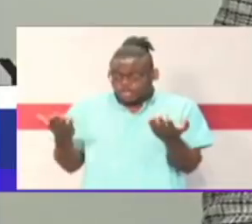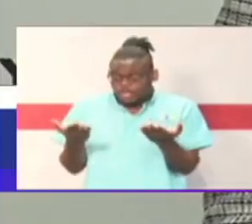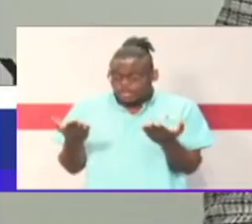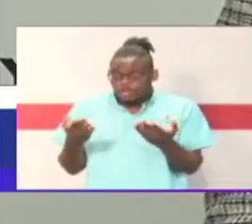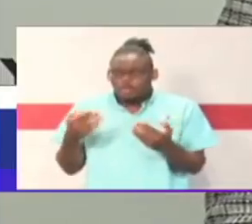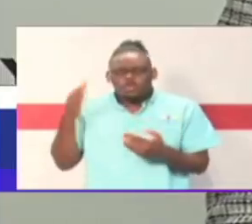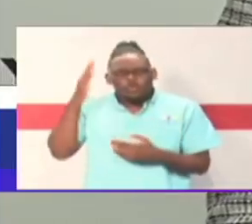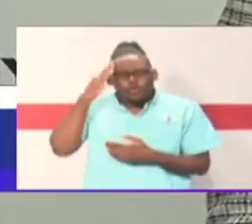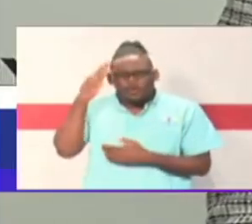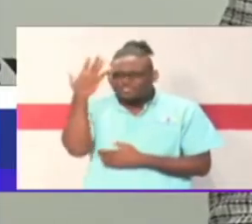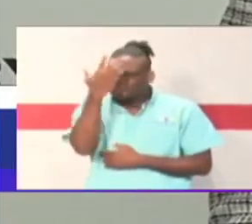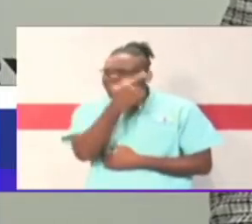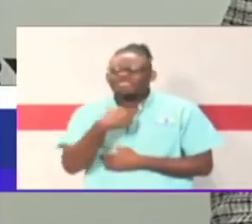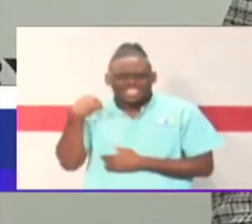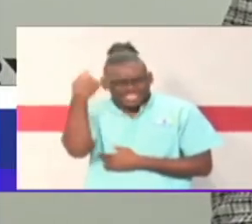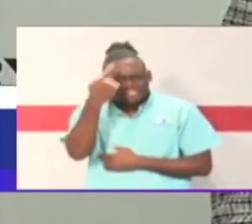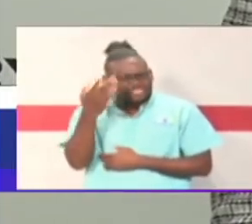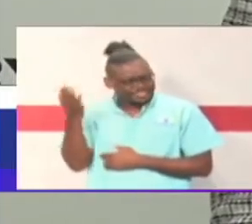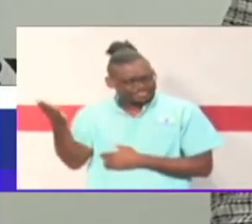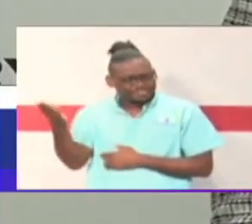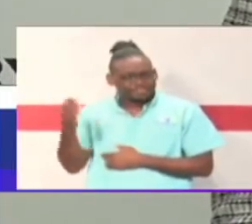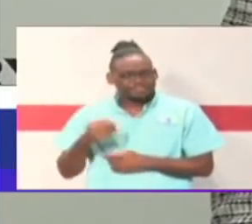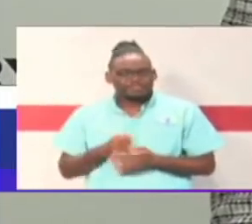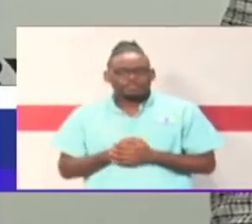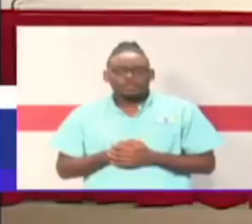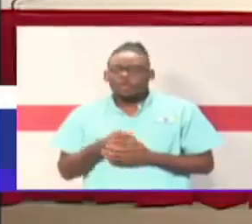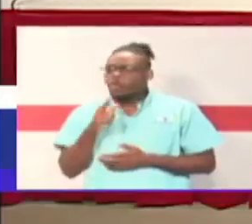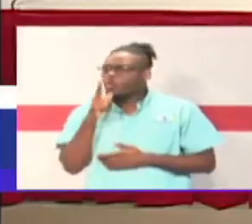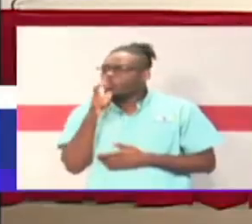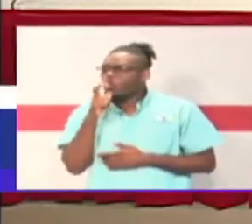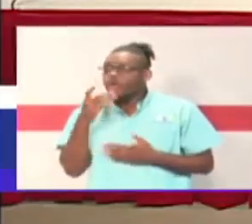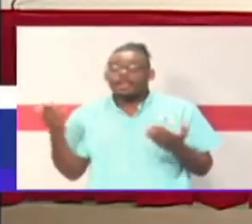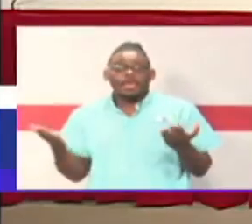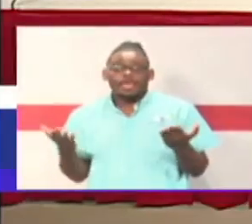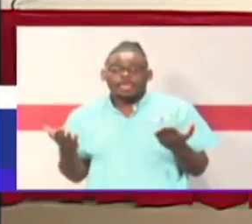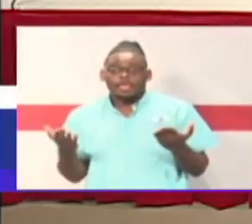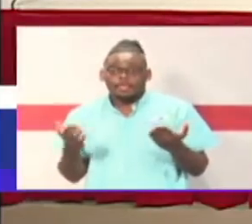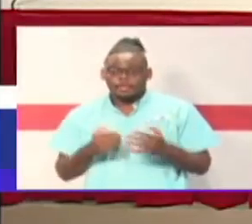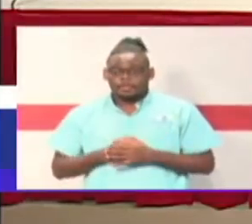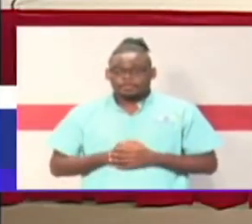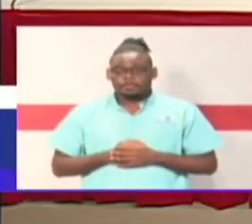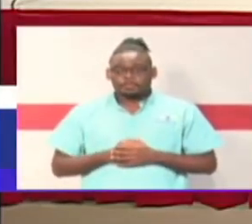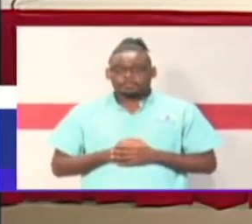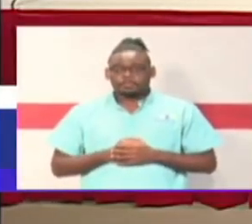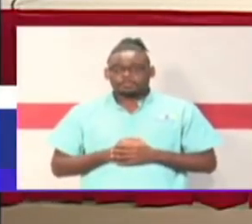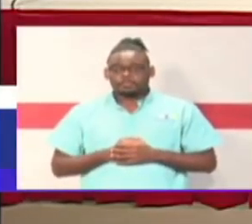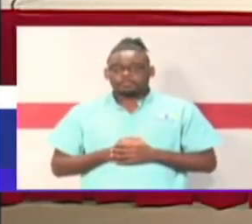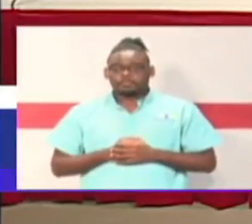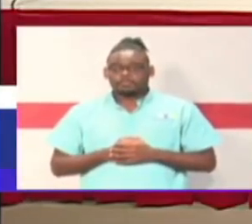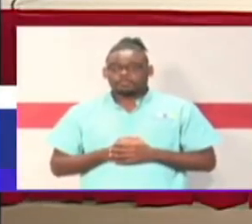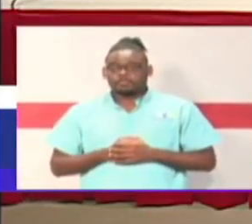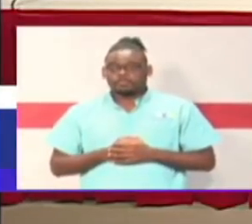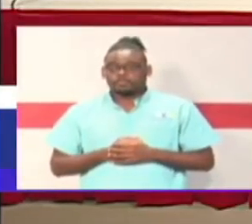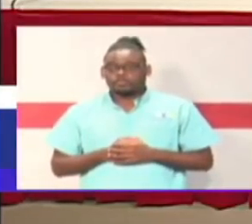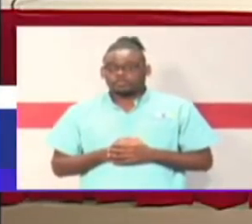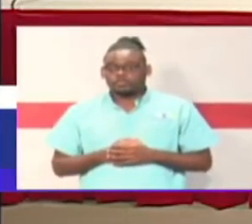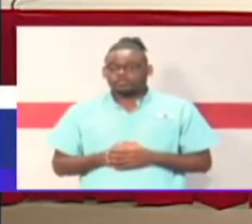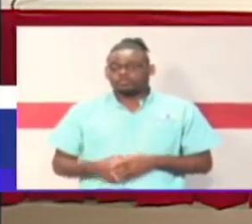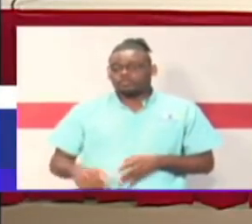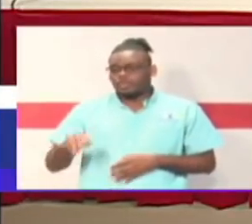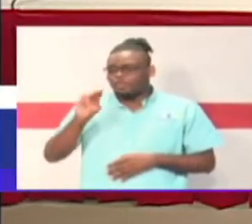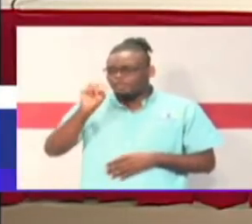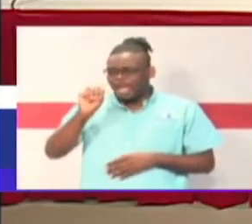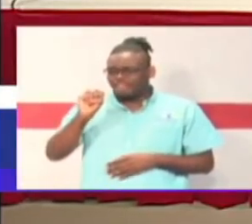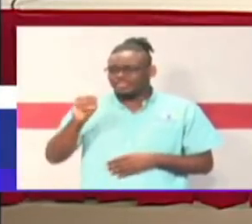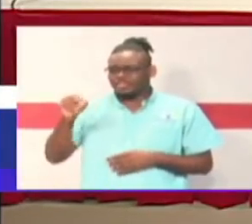expert face today. We have Dr. Miriam Richards, Principal Medical Officer, the Ministry of Health, Dr.